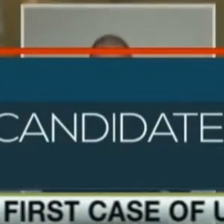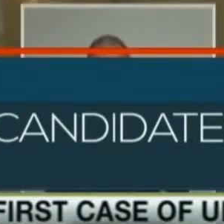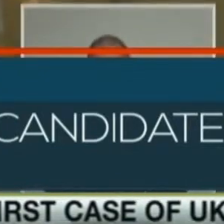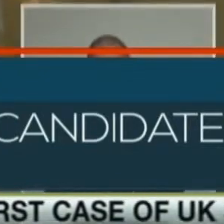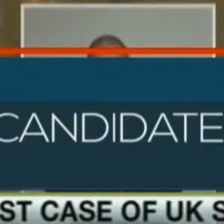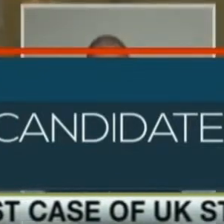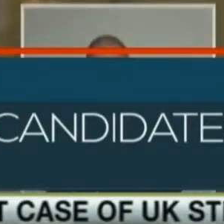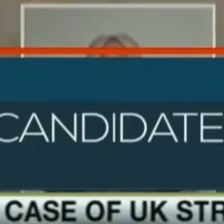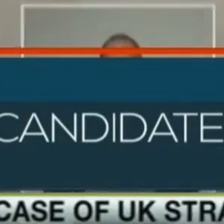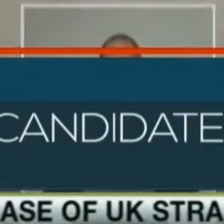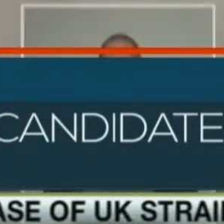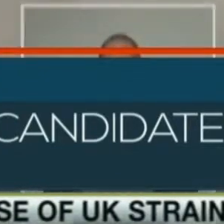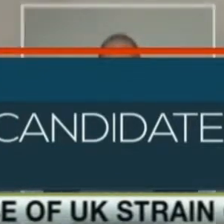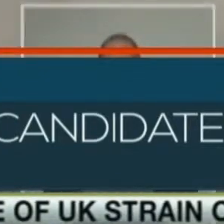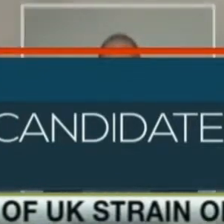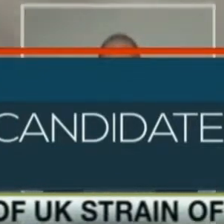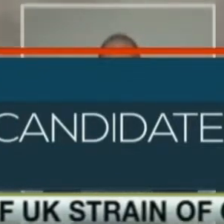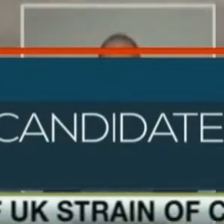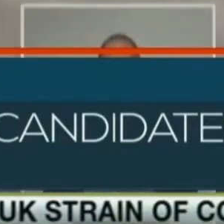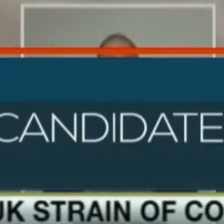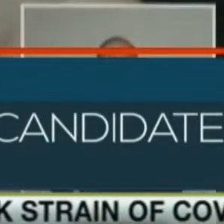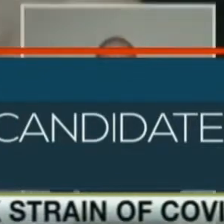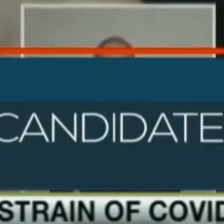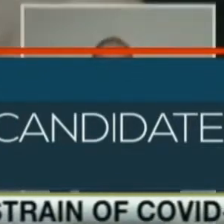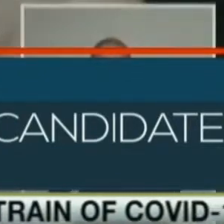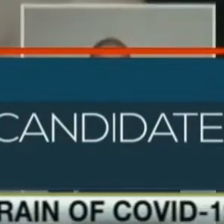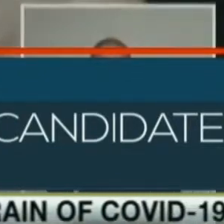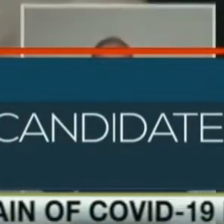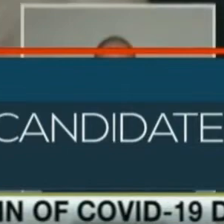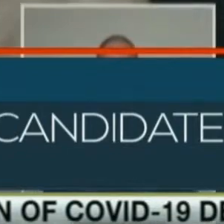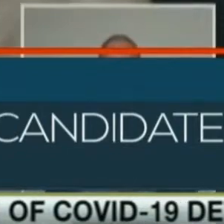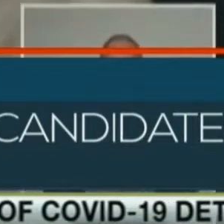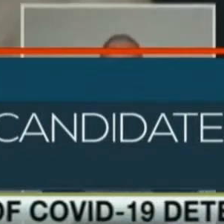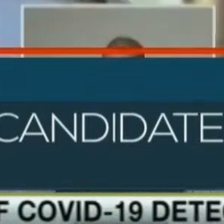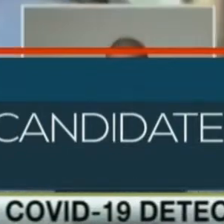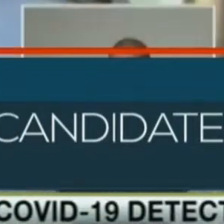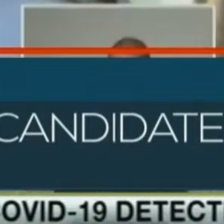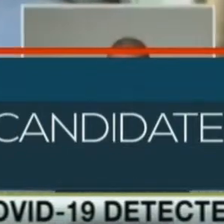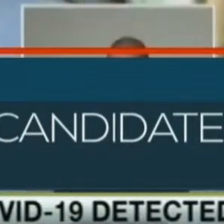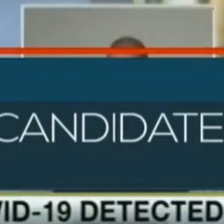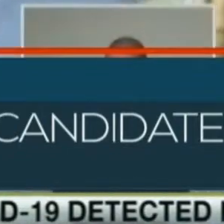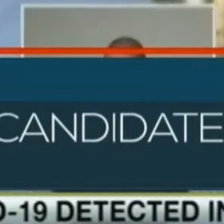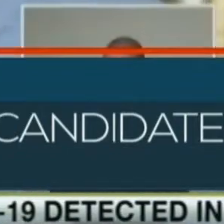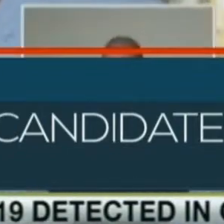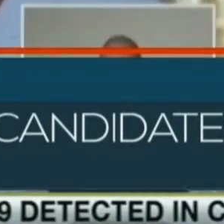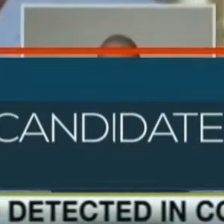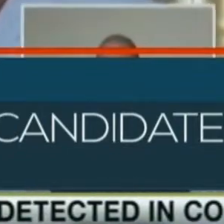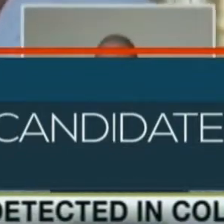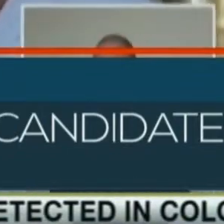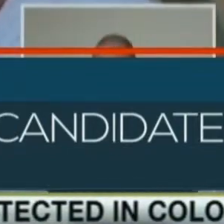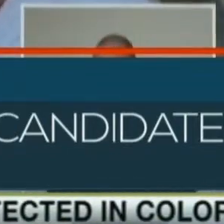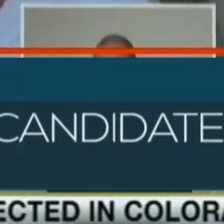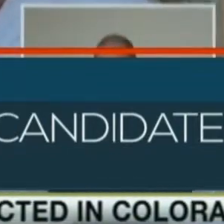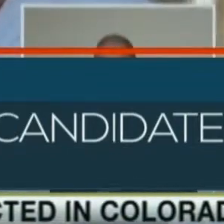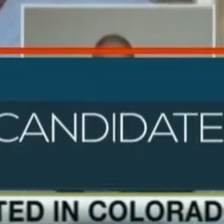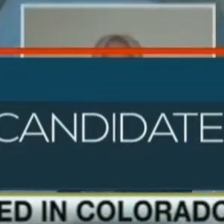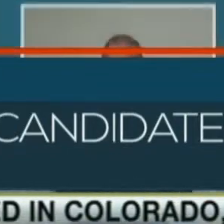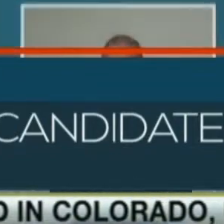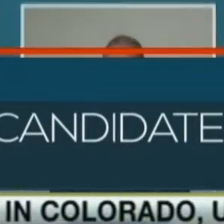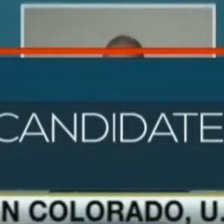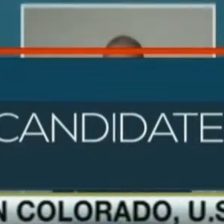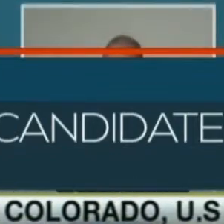been administered to 132 healthy volunteers and Mambisa to 88. Only mild side effects have been recorded to date.